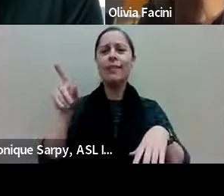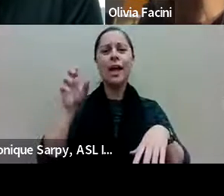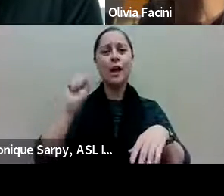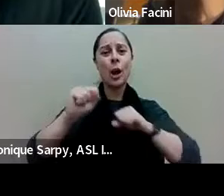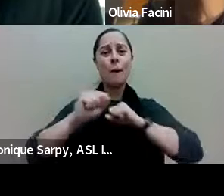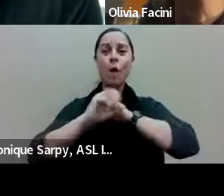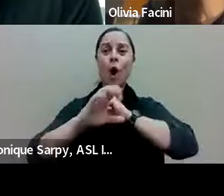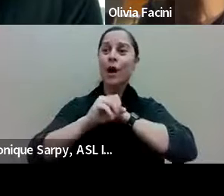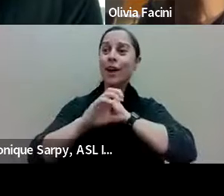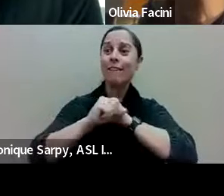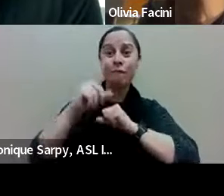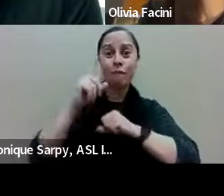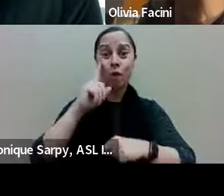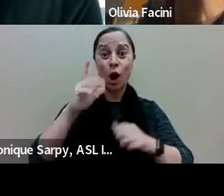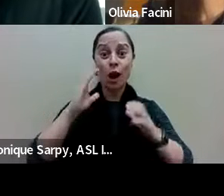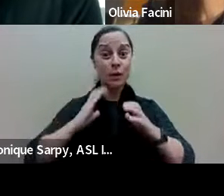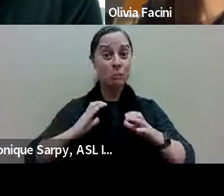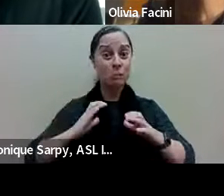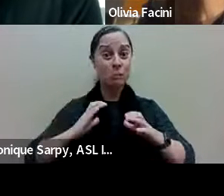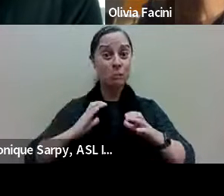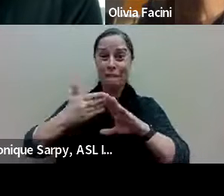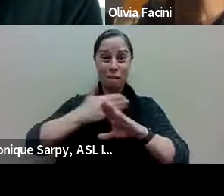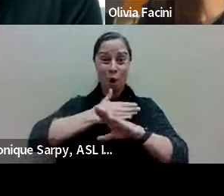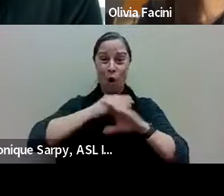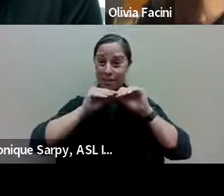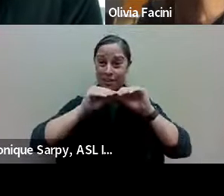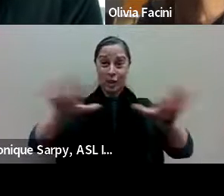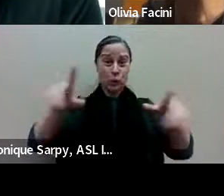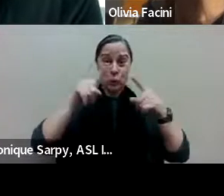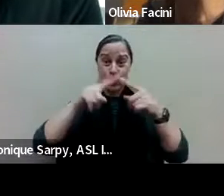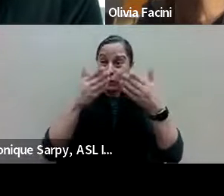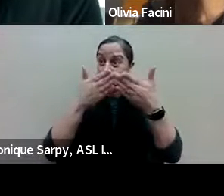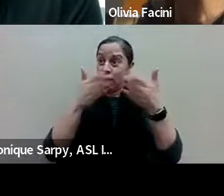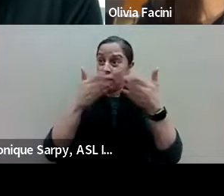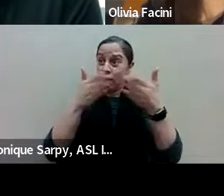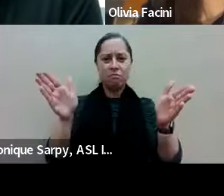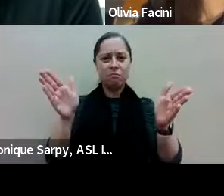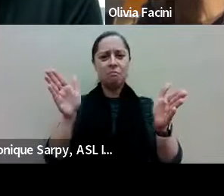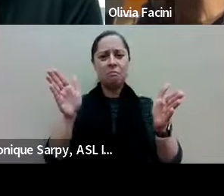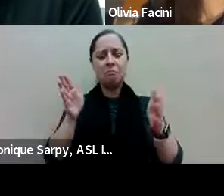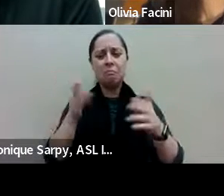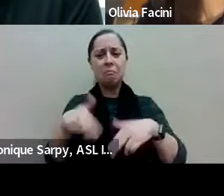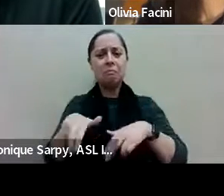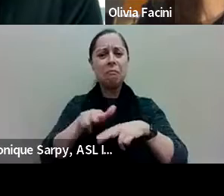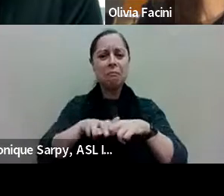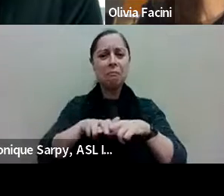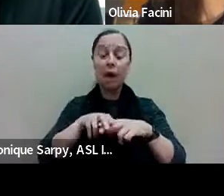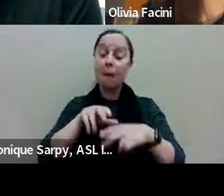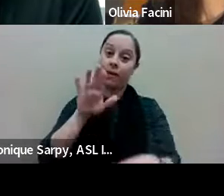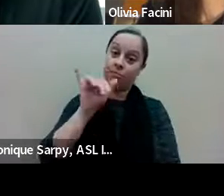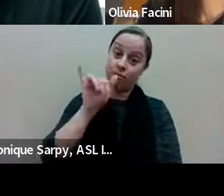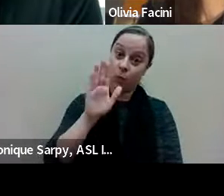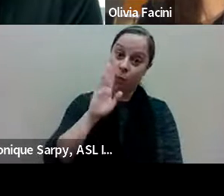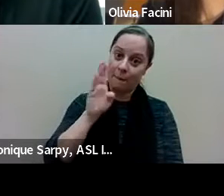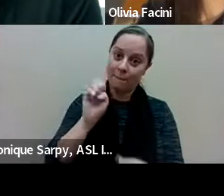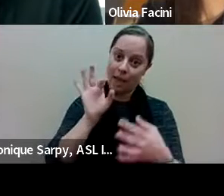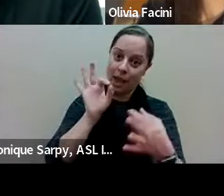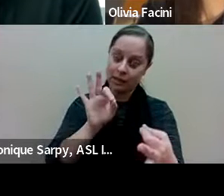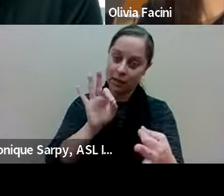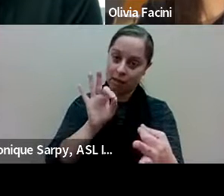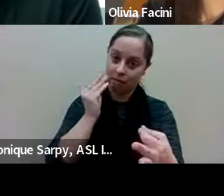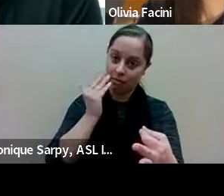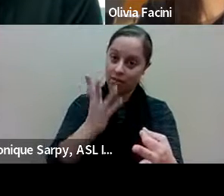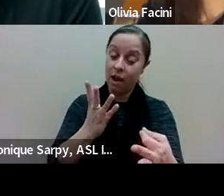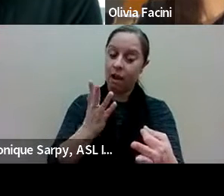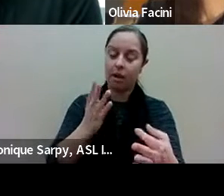out to customers before they even do that, to be able to, like, this would be ideal. I don't know, it would probably